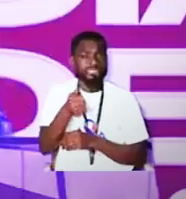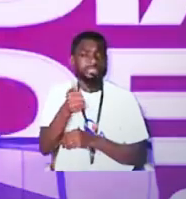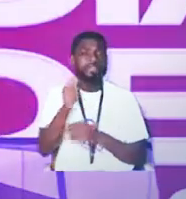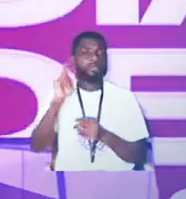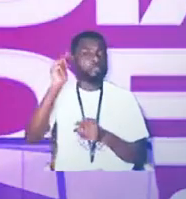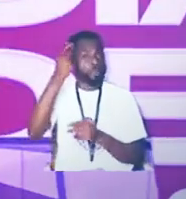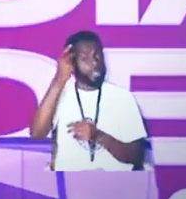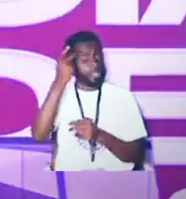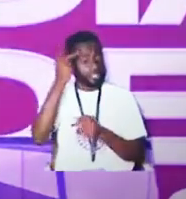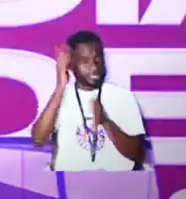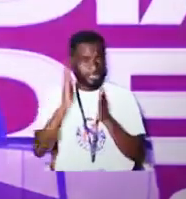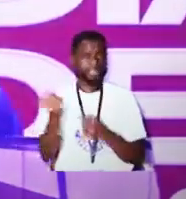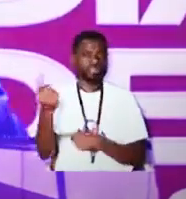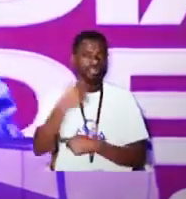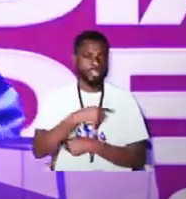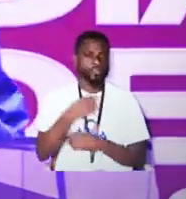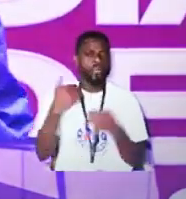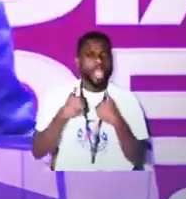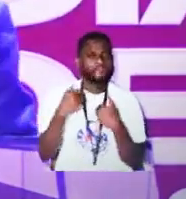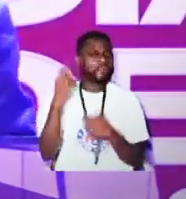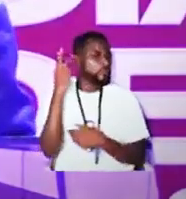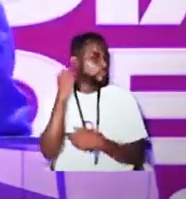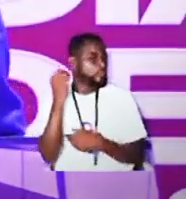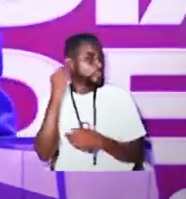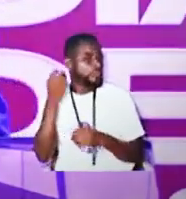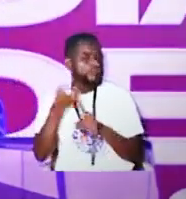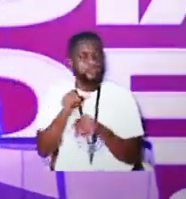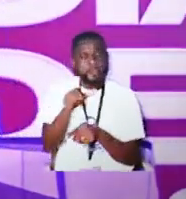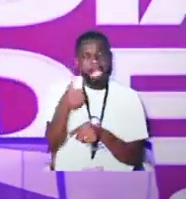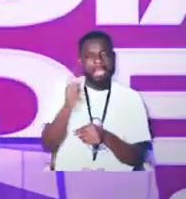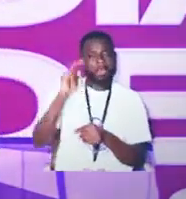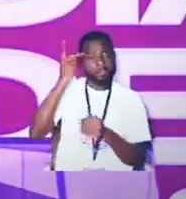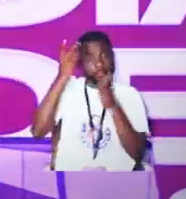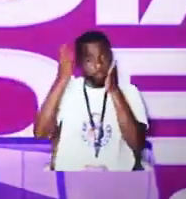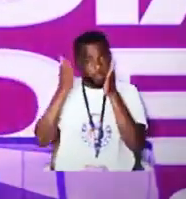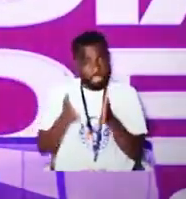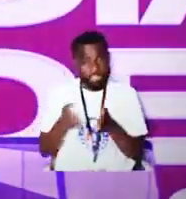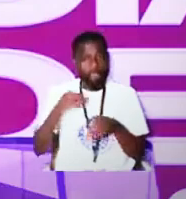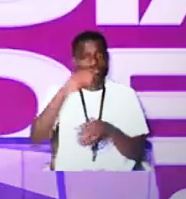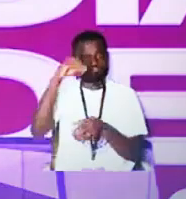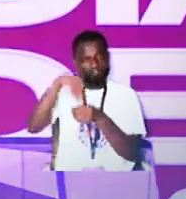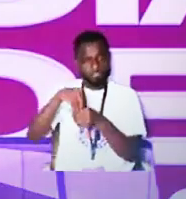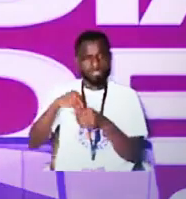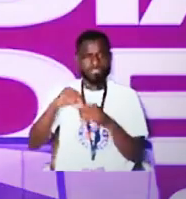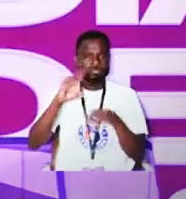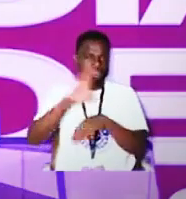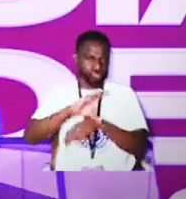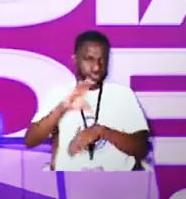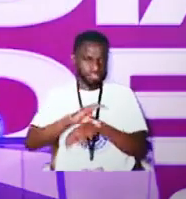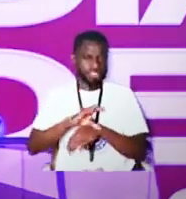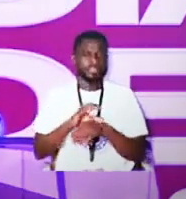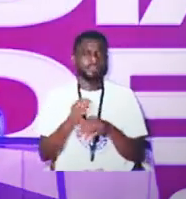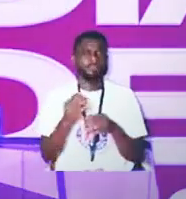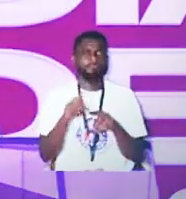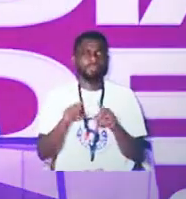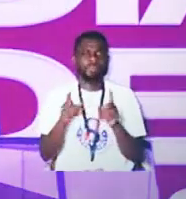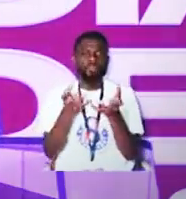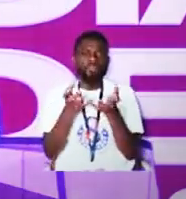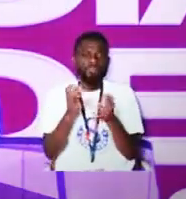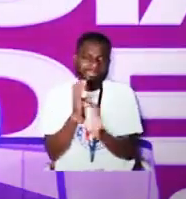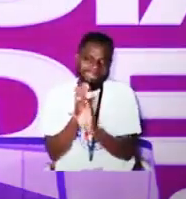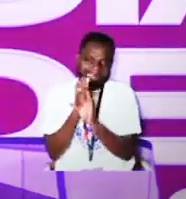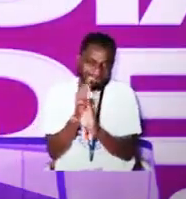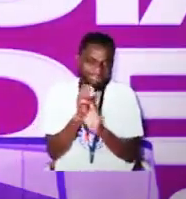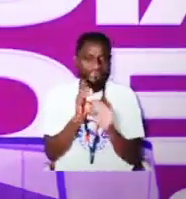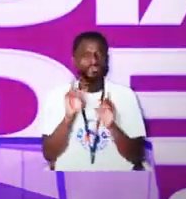will be mentorship from our other politicians who are in the system, but we want to carefully do that